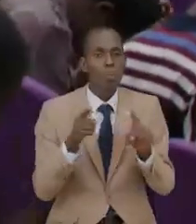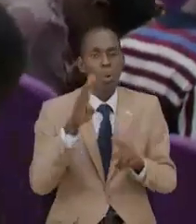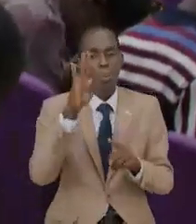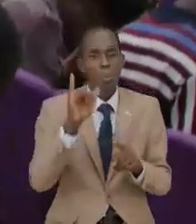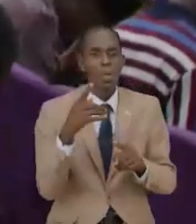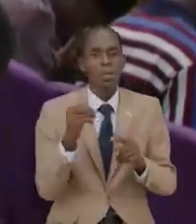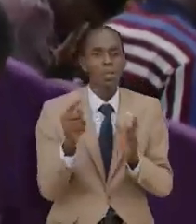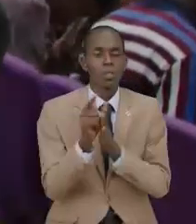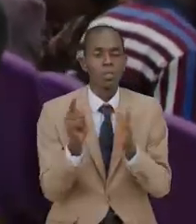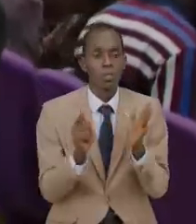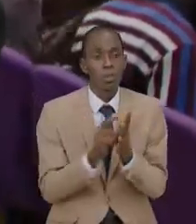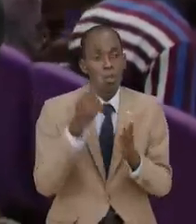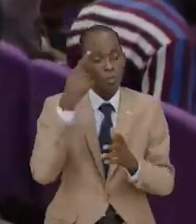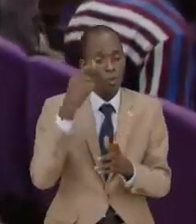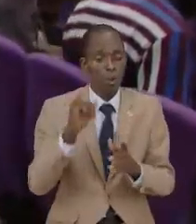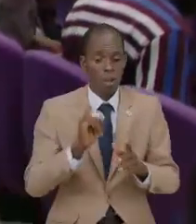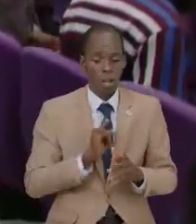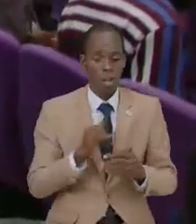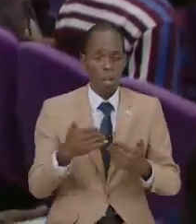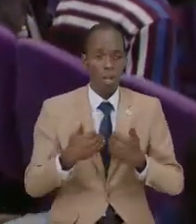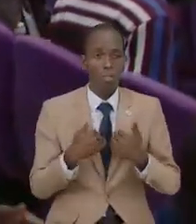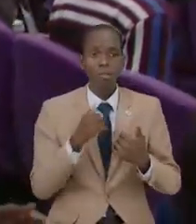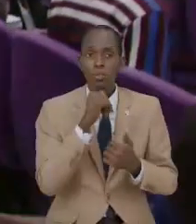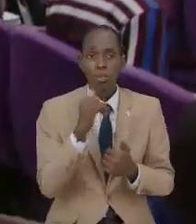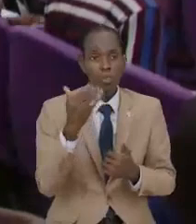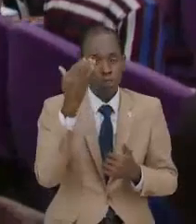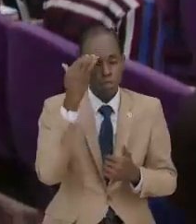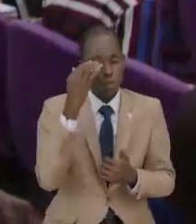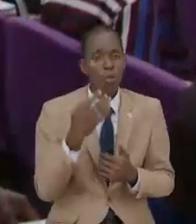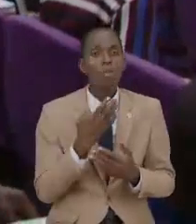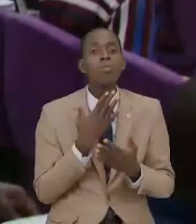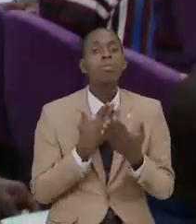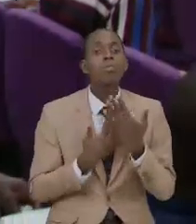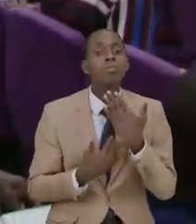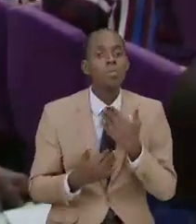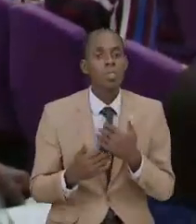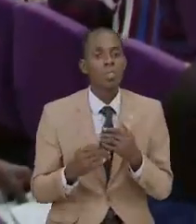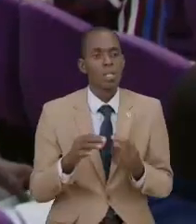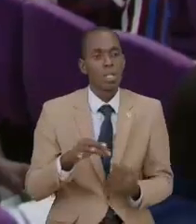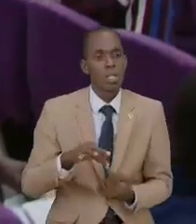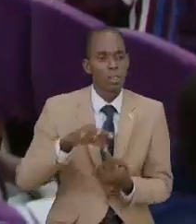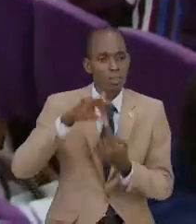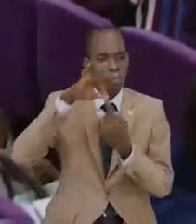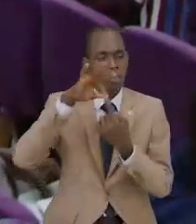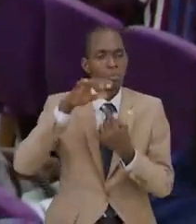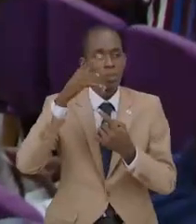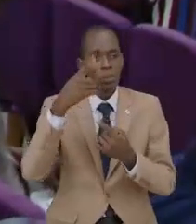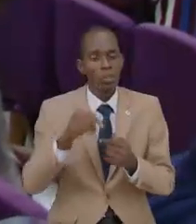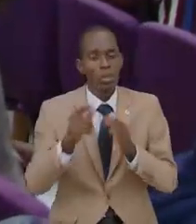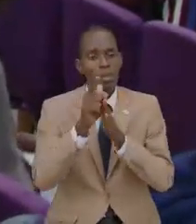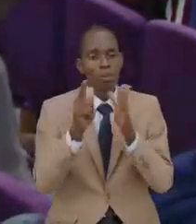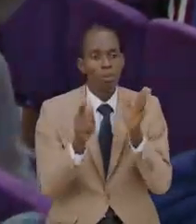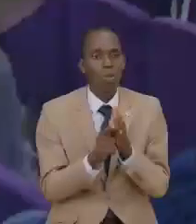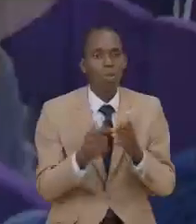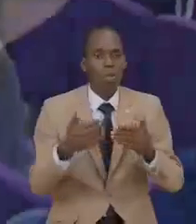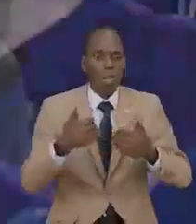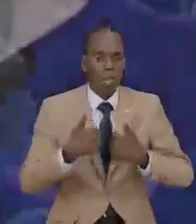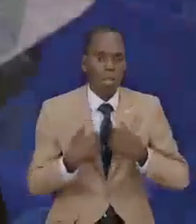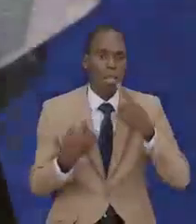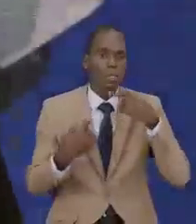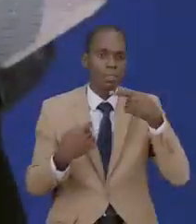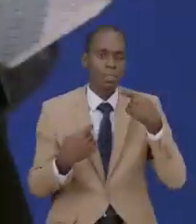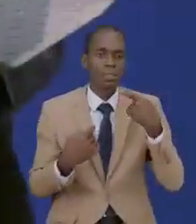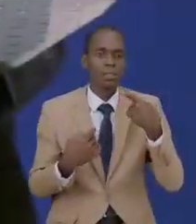law, for I had not known and lost except the law had